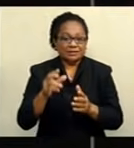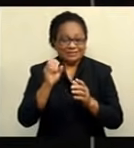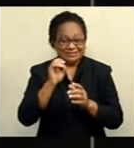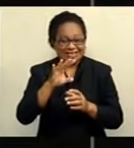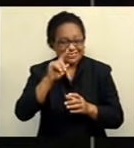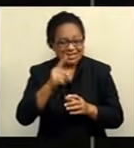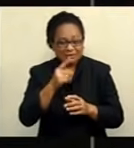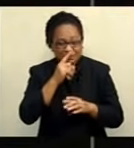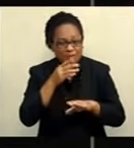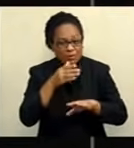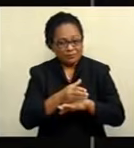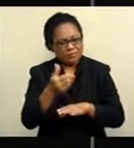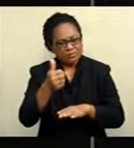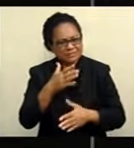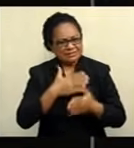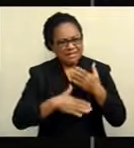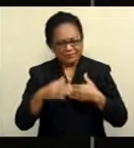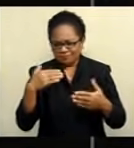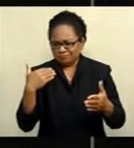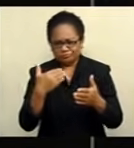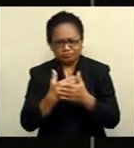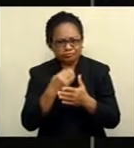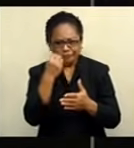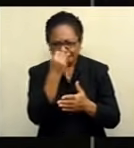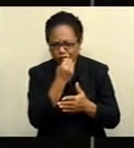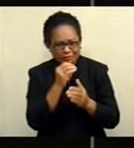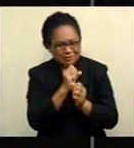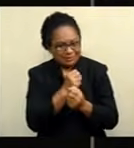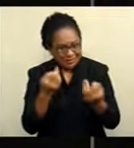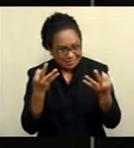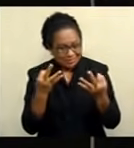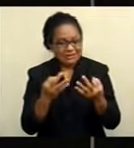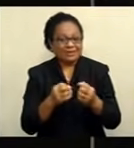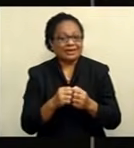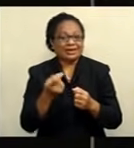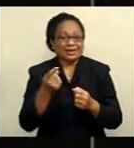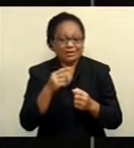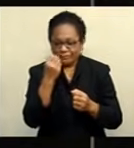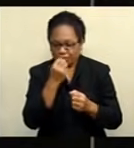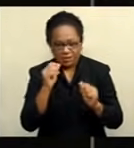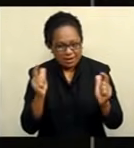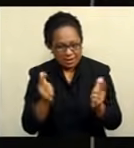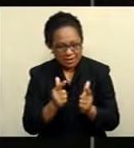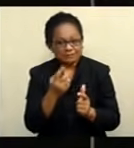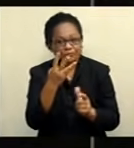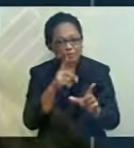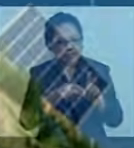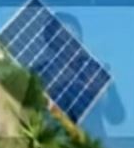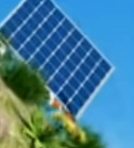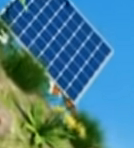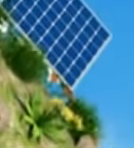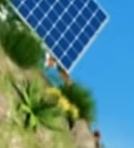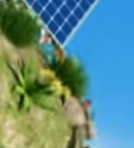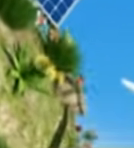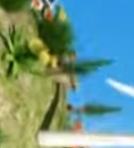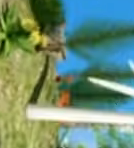people are already suffering catastrophic levels of hunger and food insecurity after 4 years without rain.